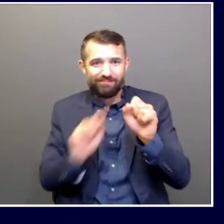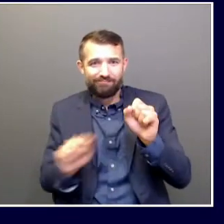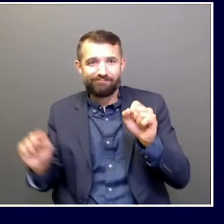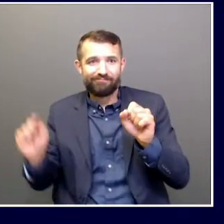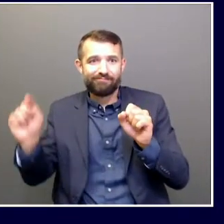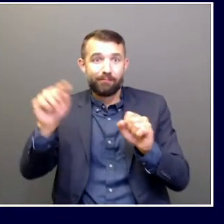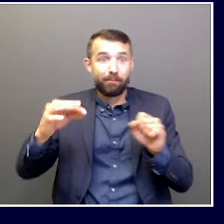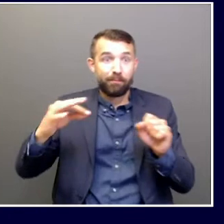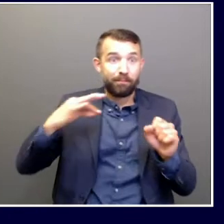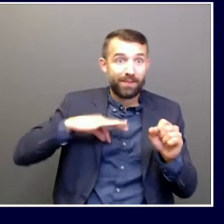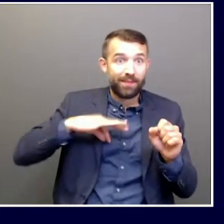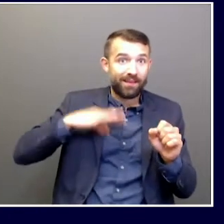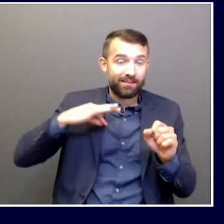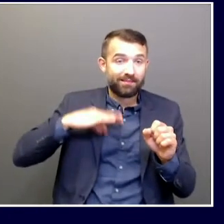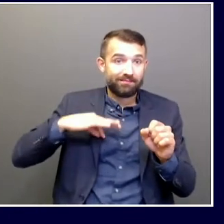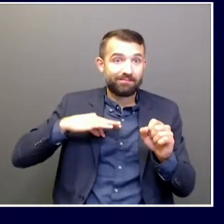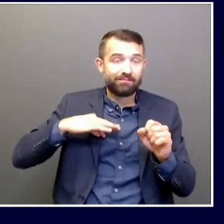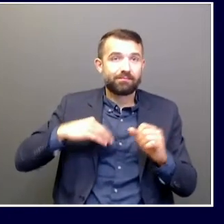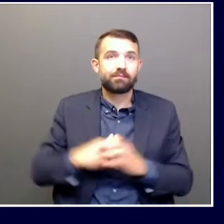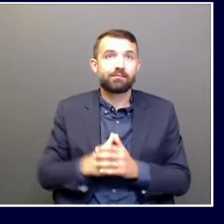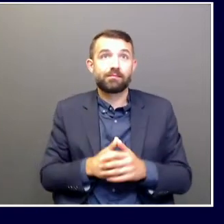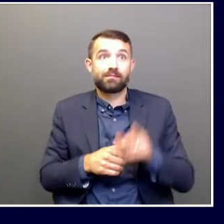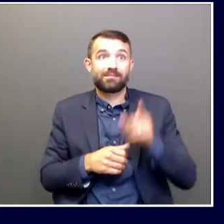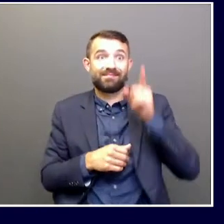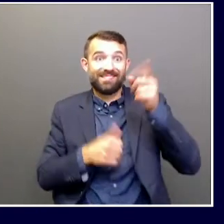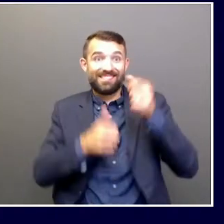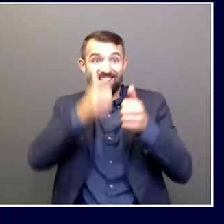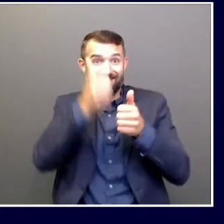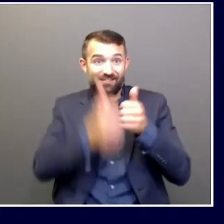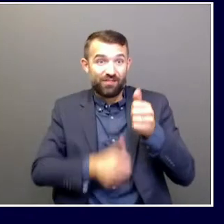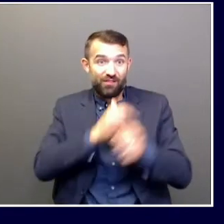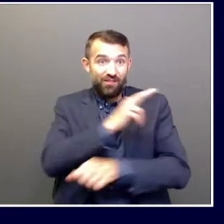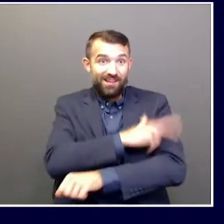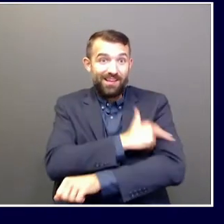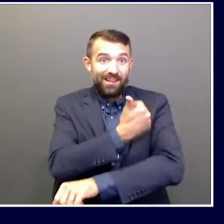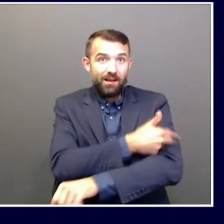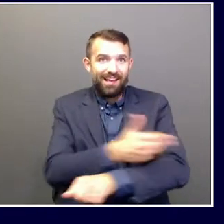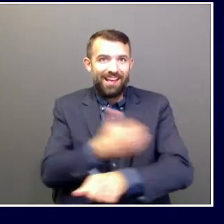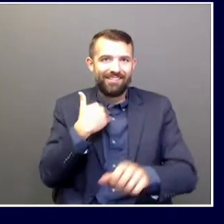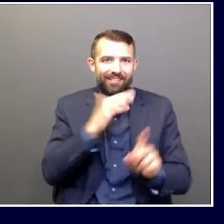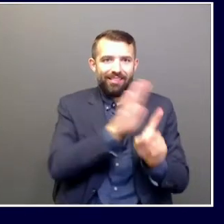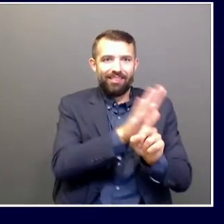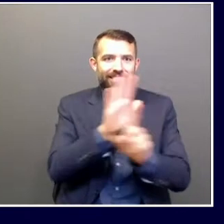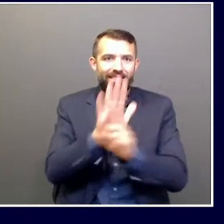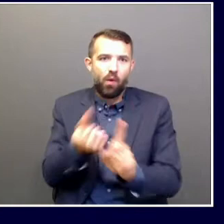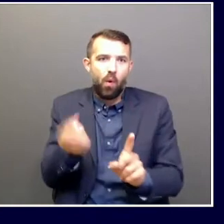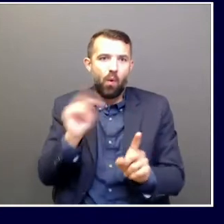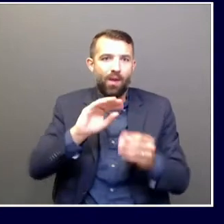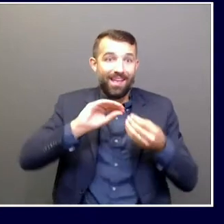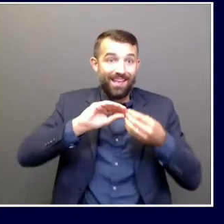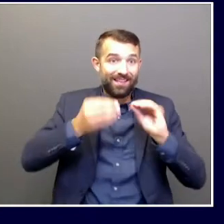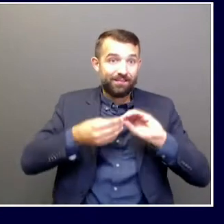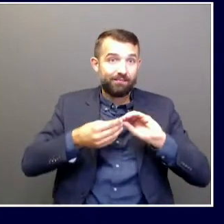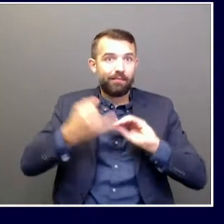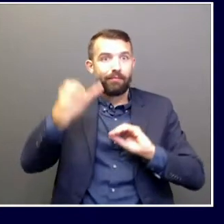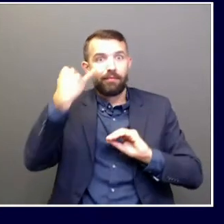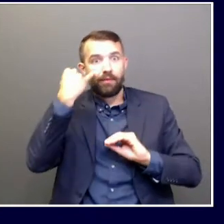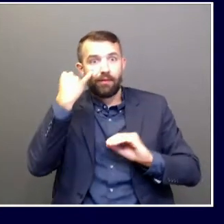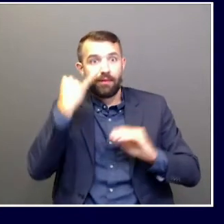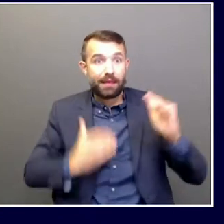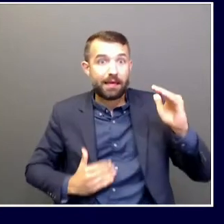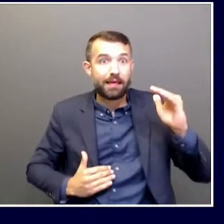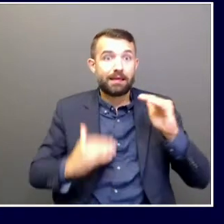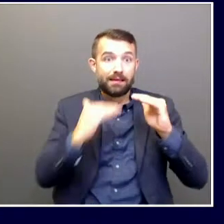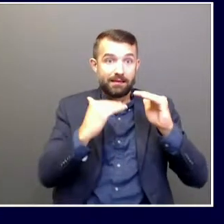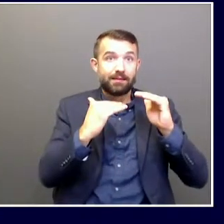themselves often have triggers that they escalate engagement and escalate additional bed capacity. So we have